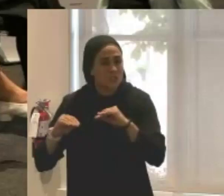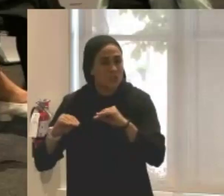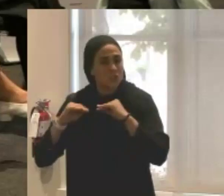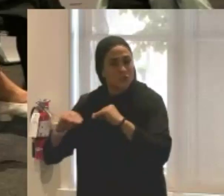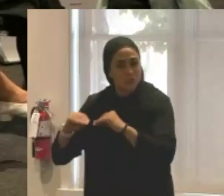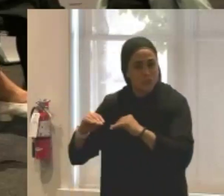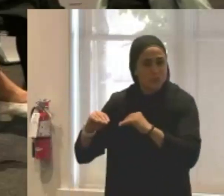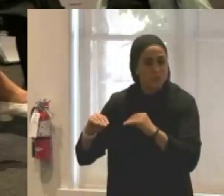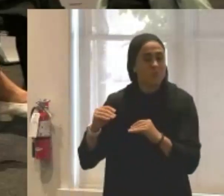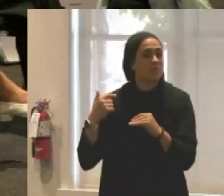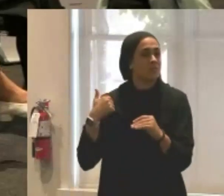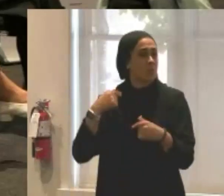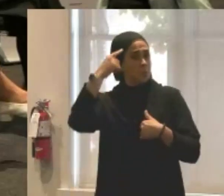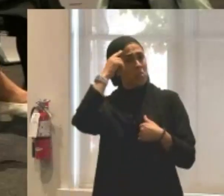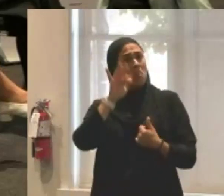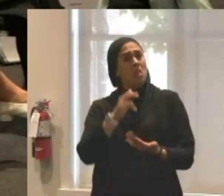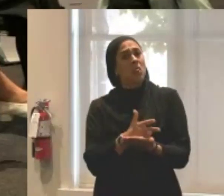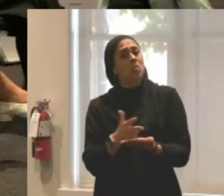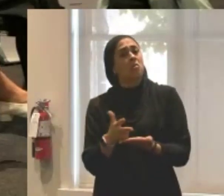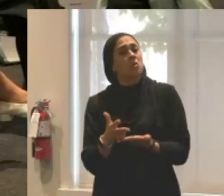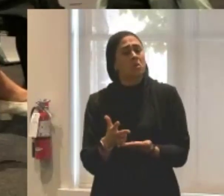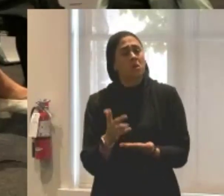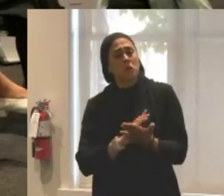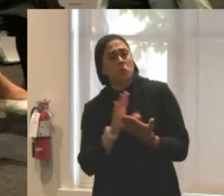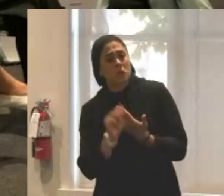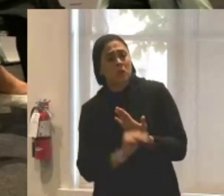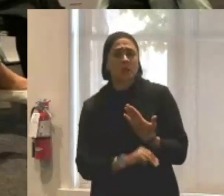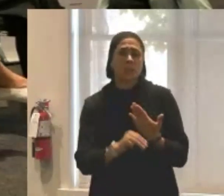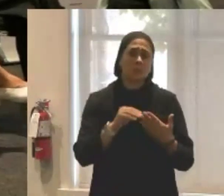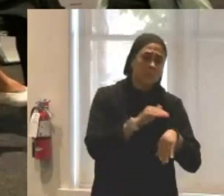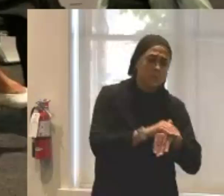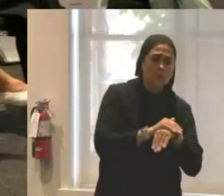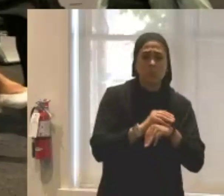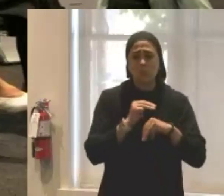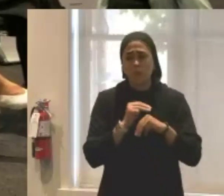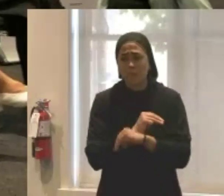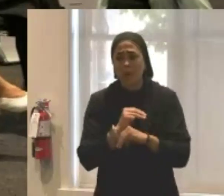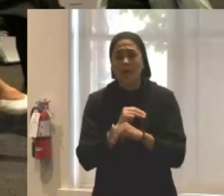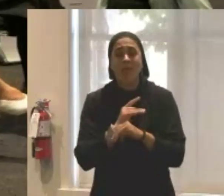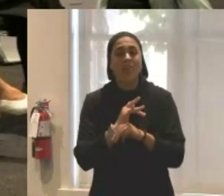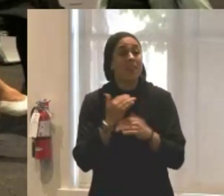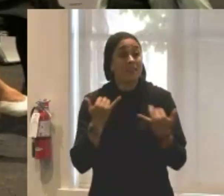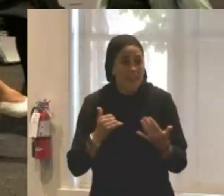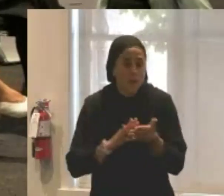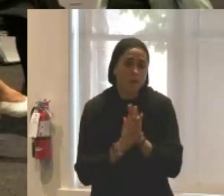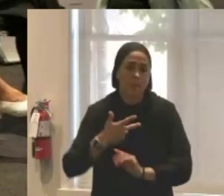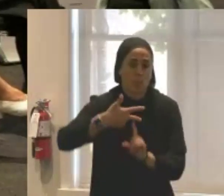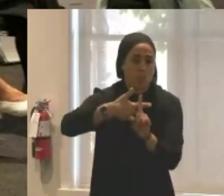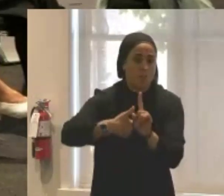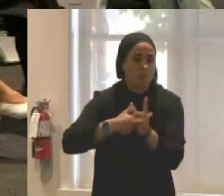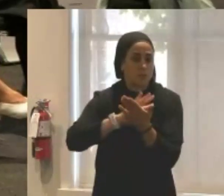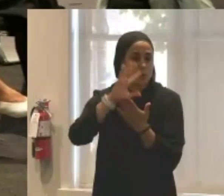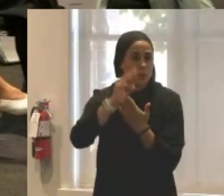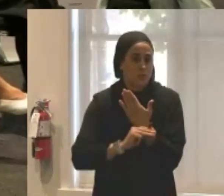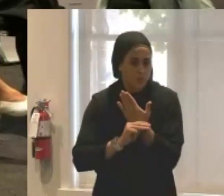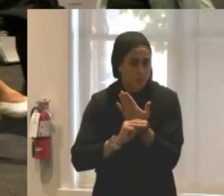had initially what we thought would be a 3-week curriculum of English and mathematics. Now is a 3-month curriculum, and we push